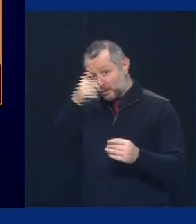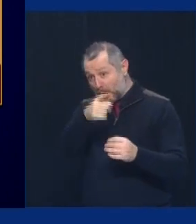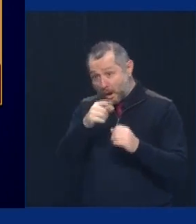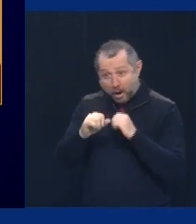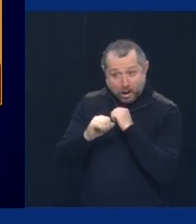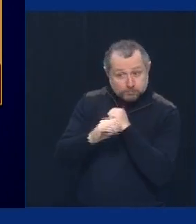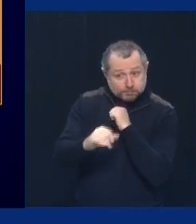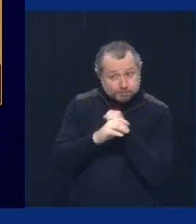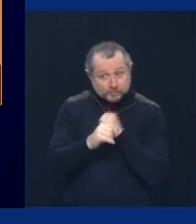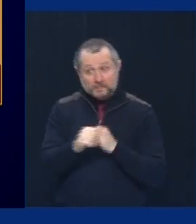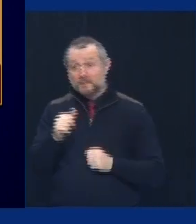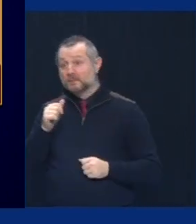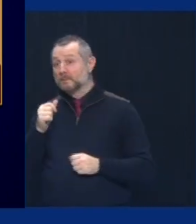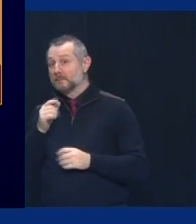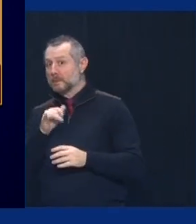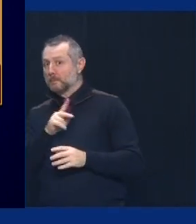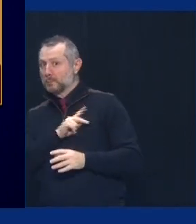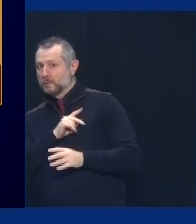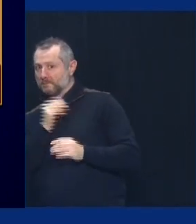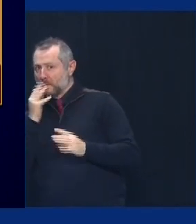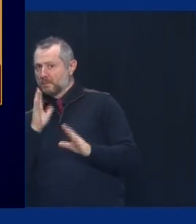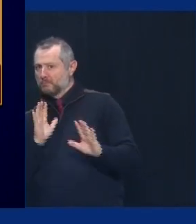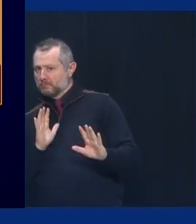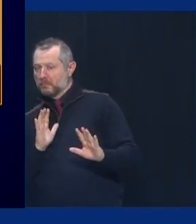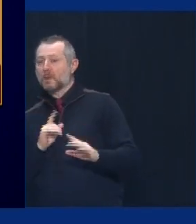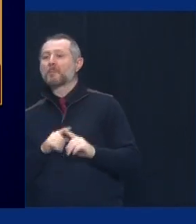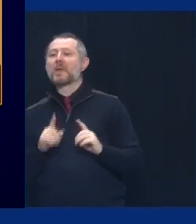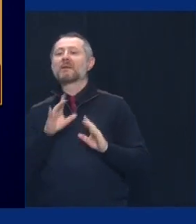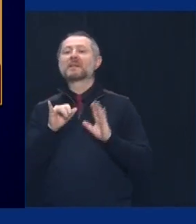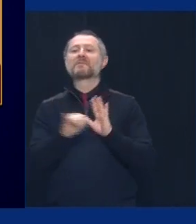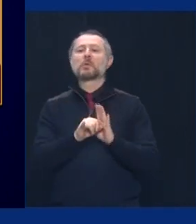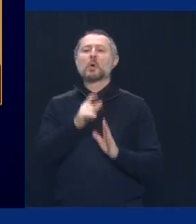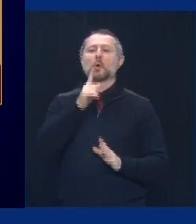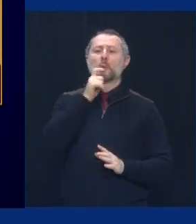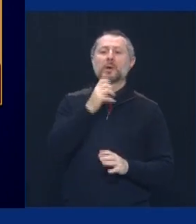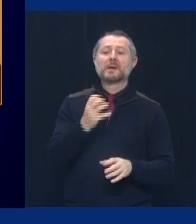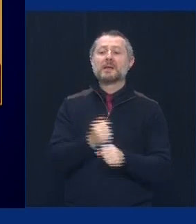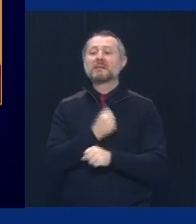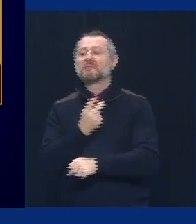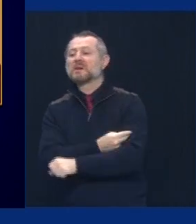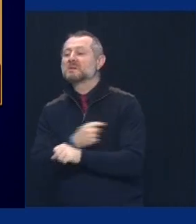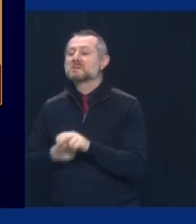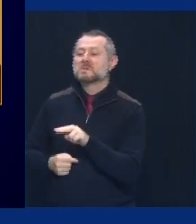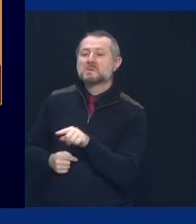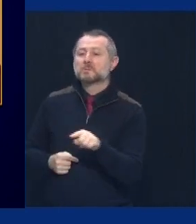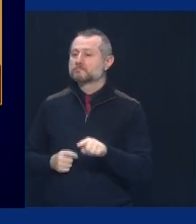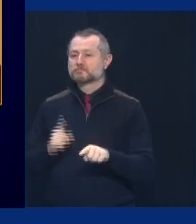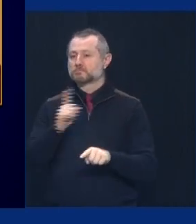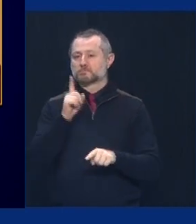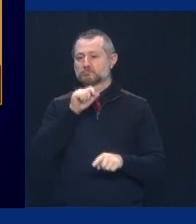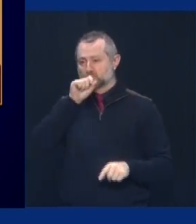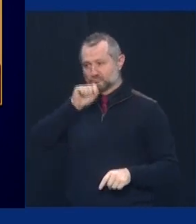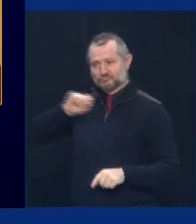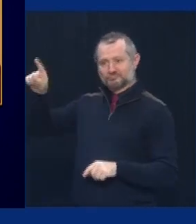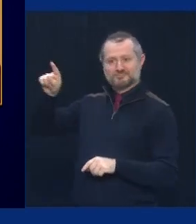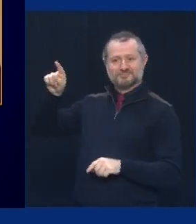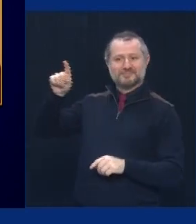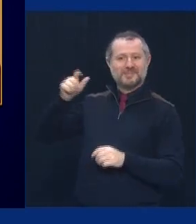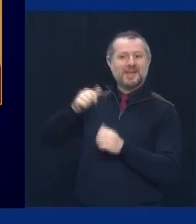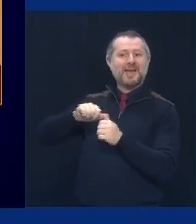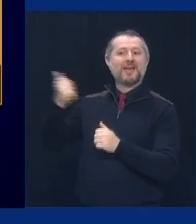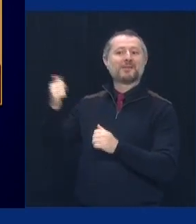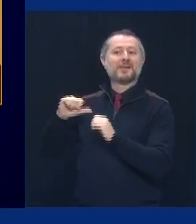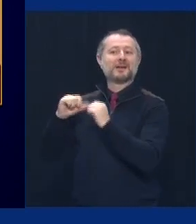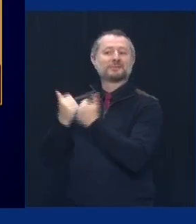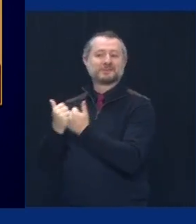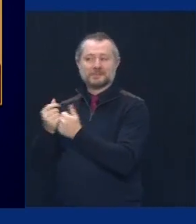personal information that identifies recipients of the vaccine would not be shared unnecessarily with other